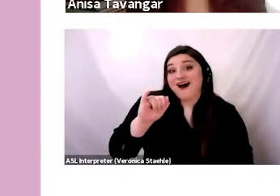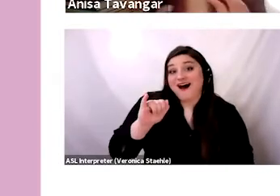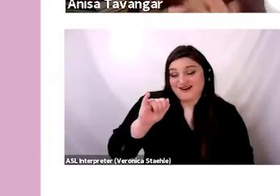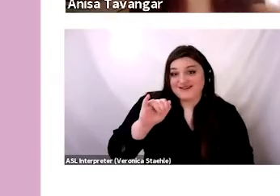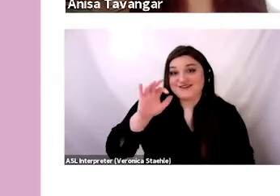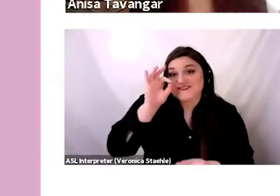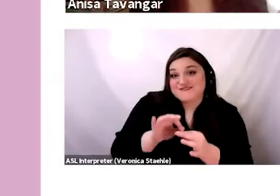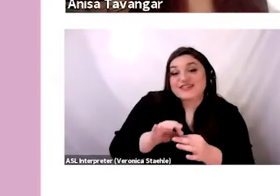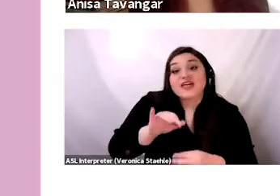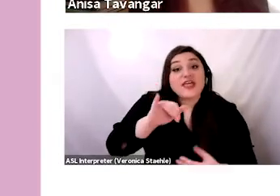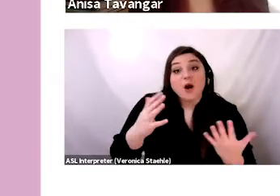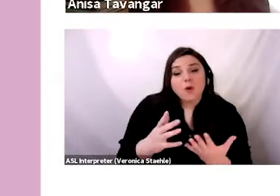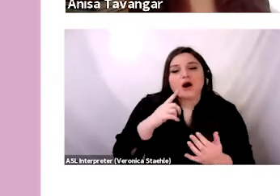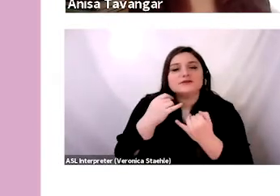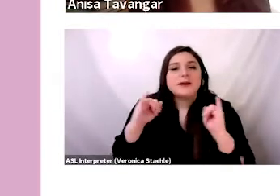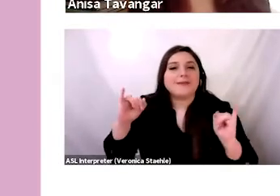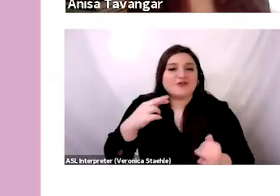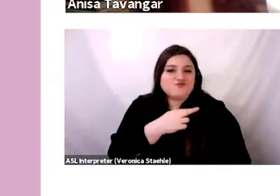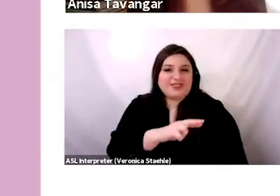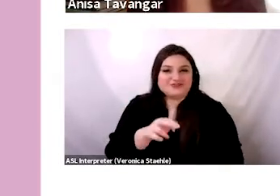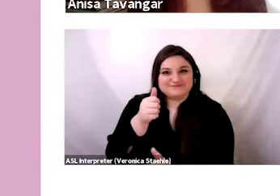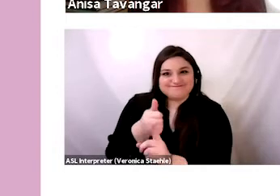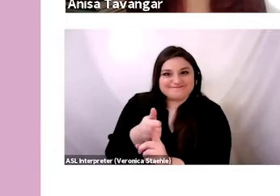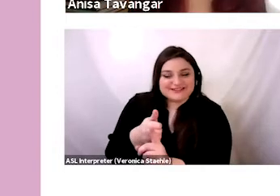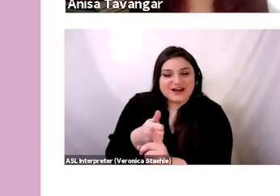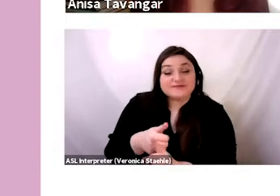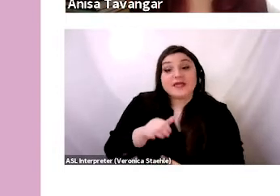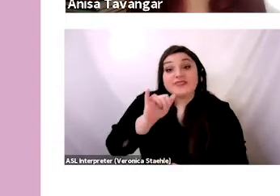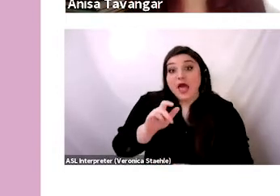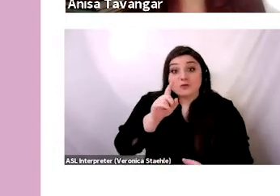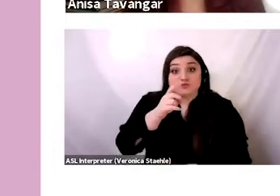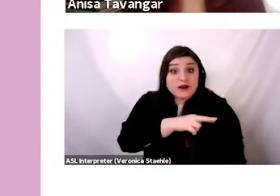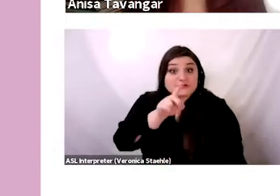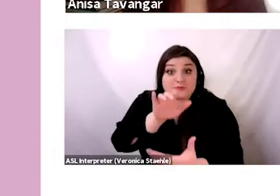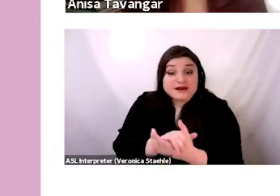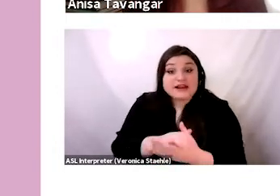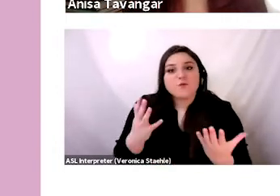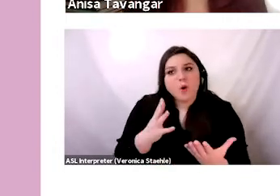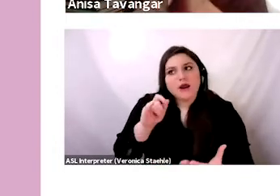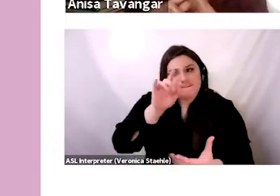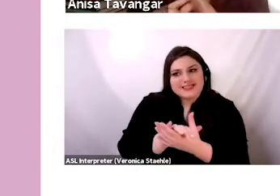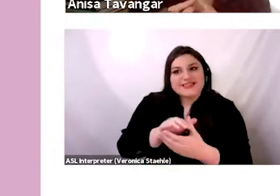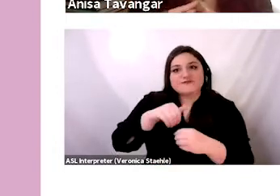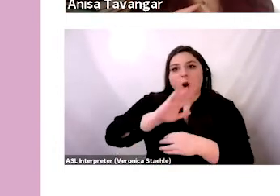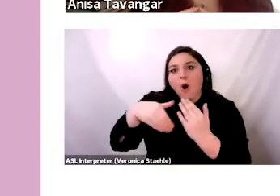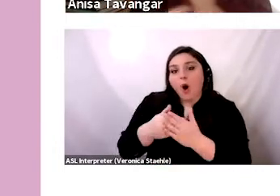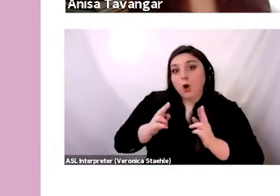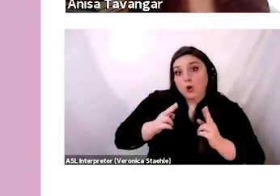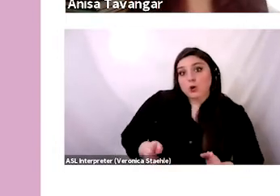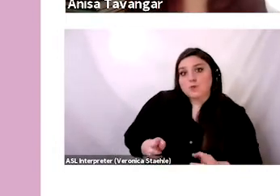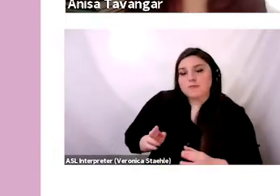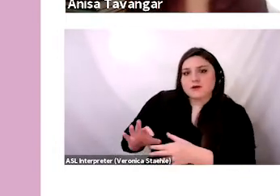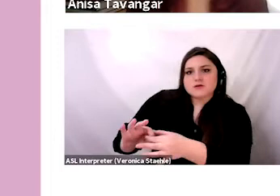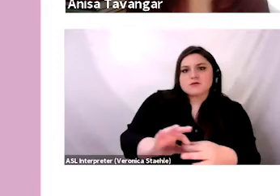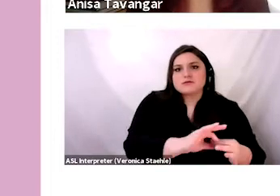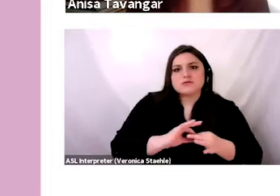So just as sort of a super brief description, the Baha'i faith is an independent religion that is really centered on this notion of the oneness